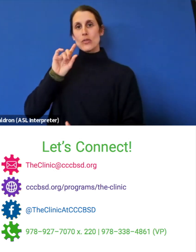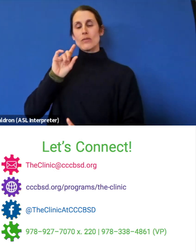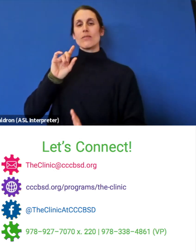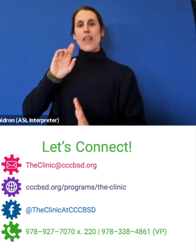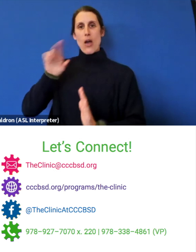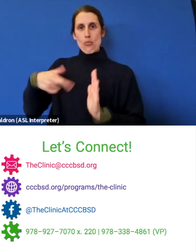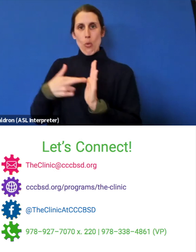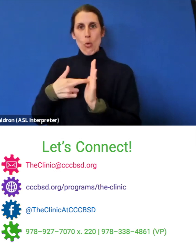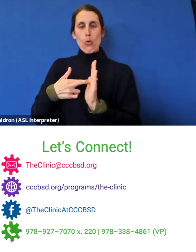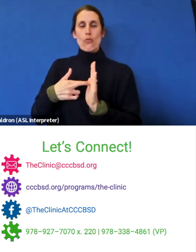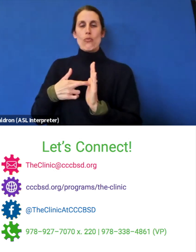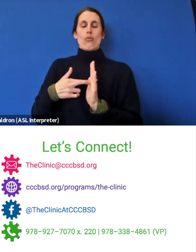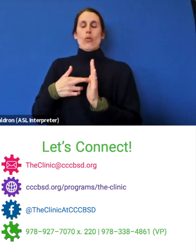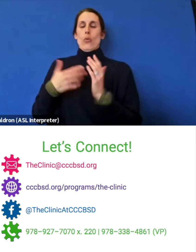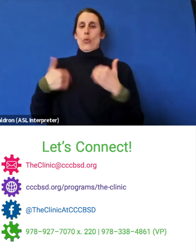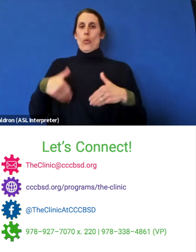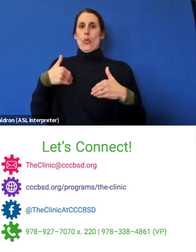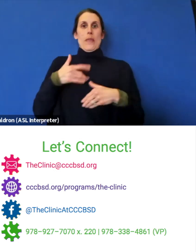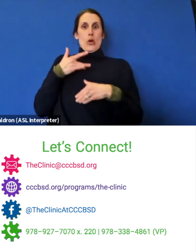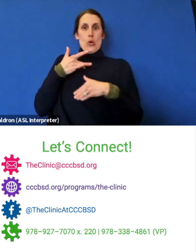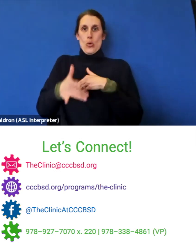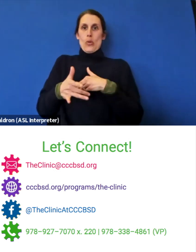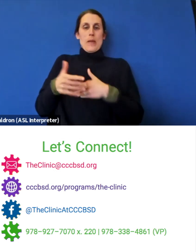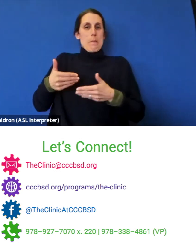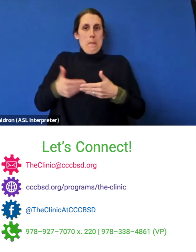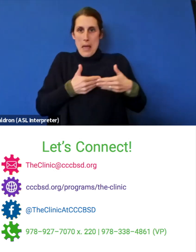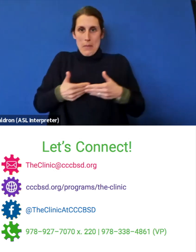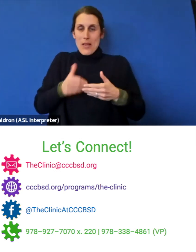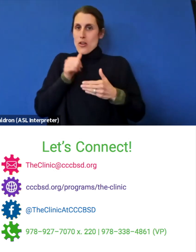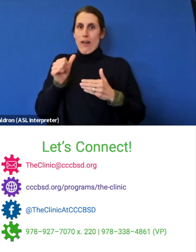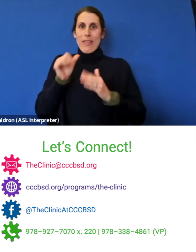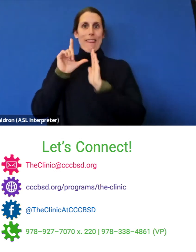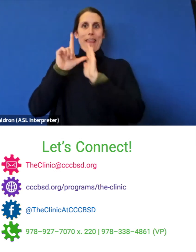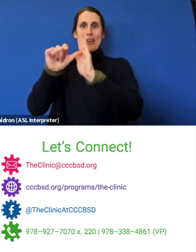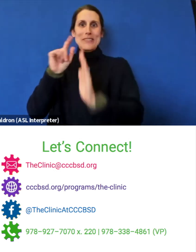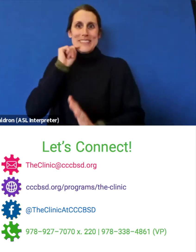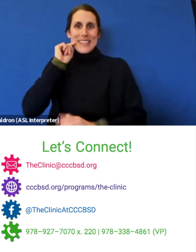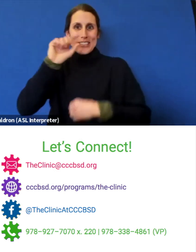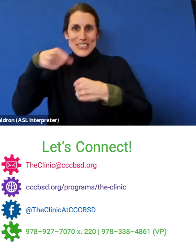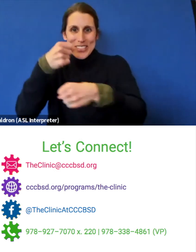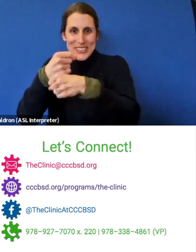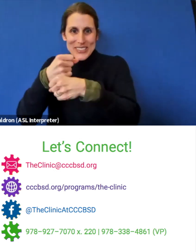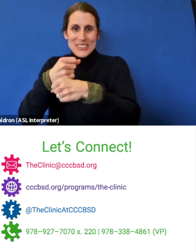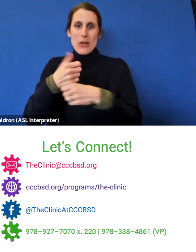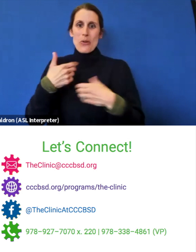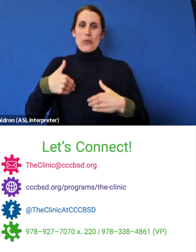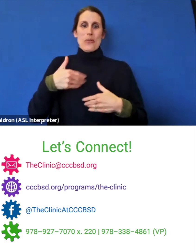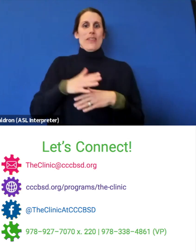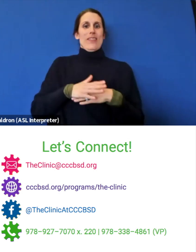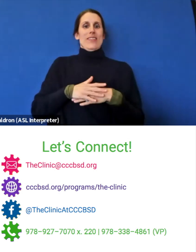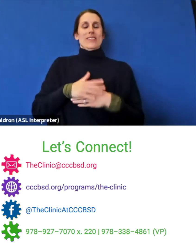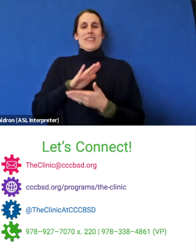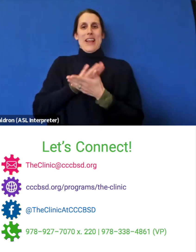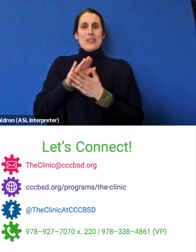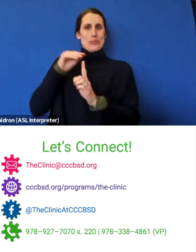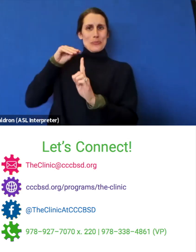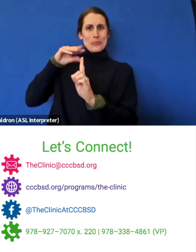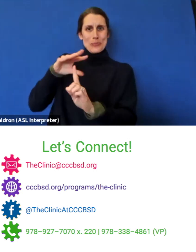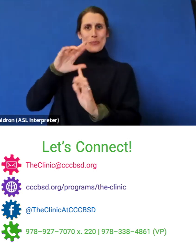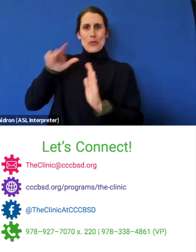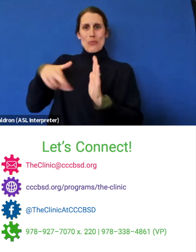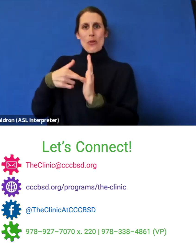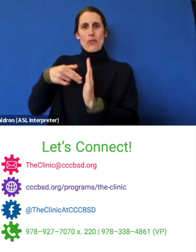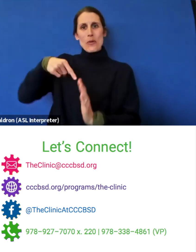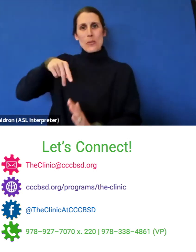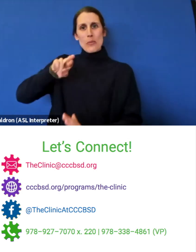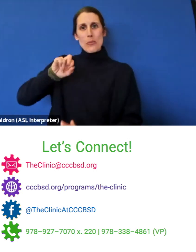infancy and share these resources and kind of spotlight and highlight the role of Pragmatics for children. I want to thank you so much for